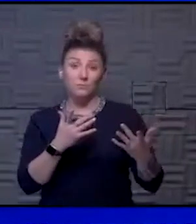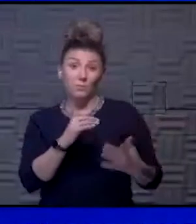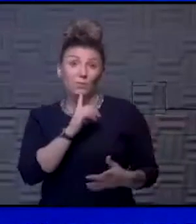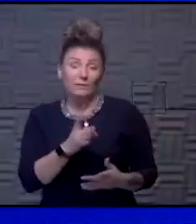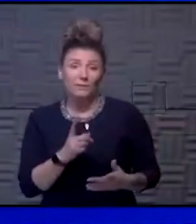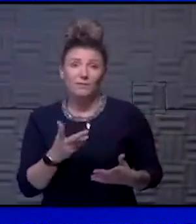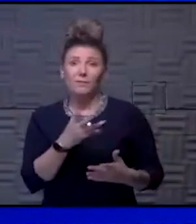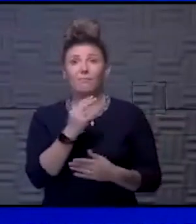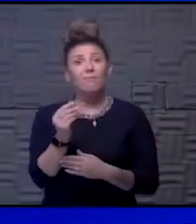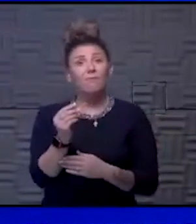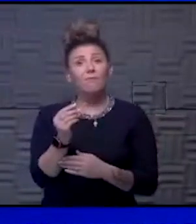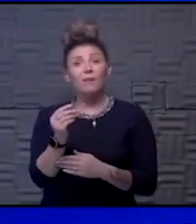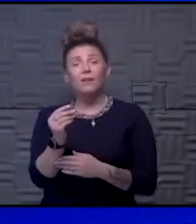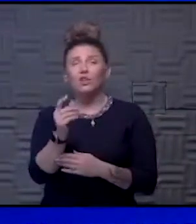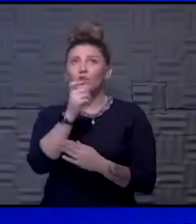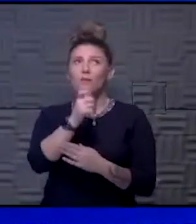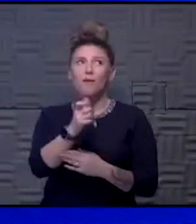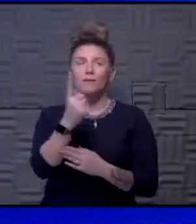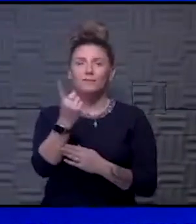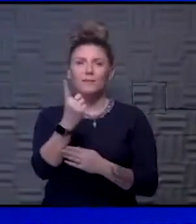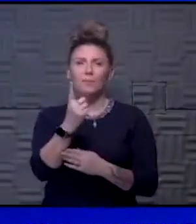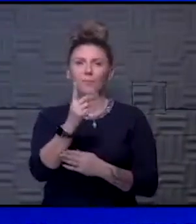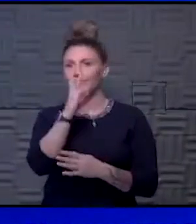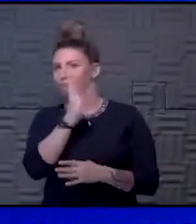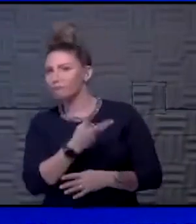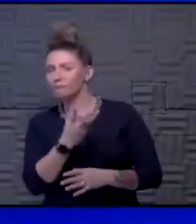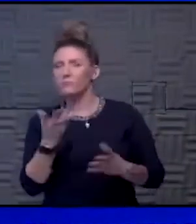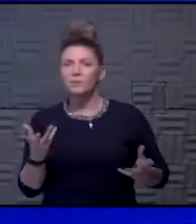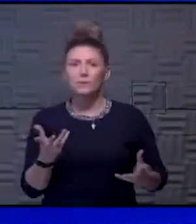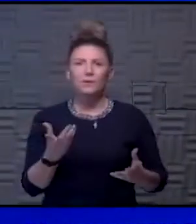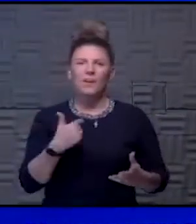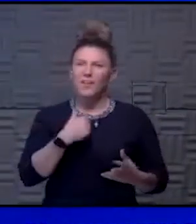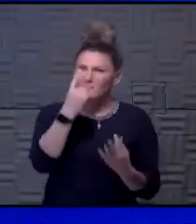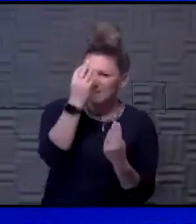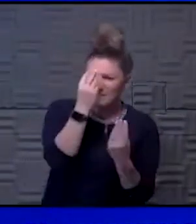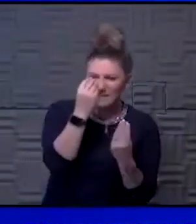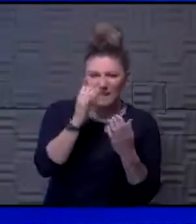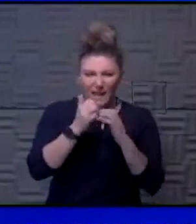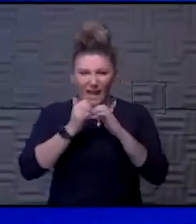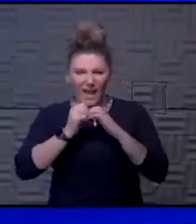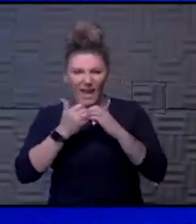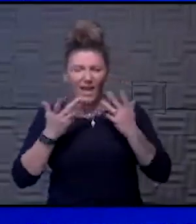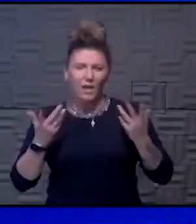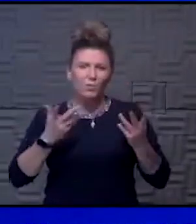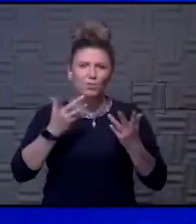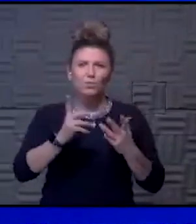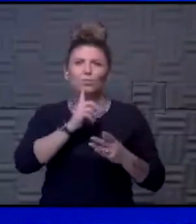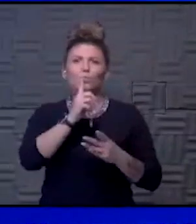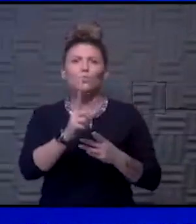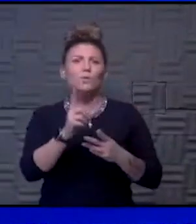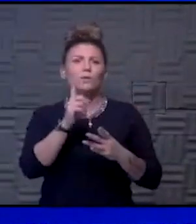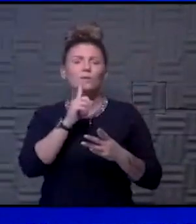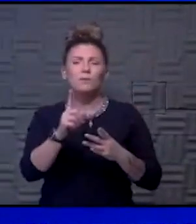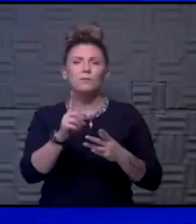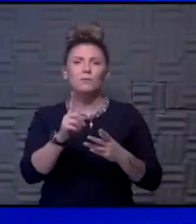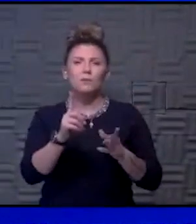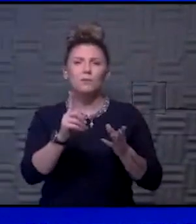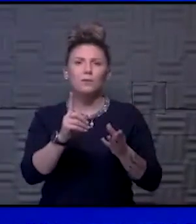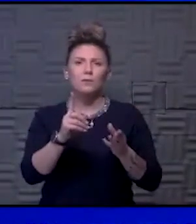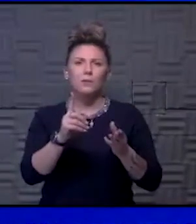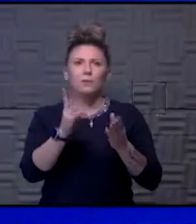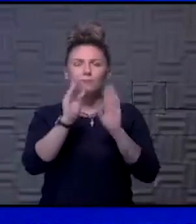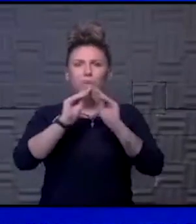are definitely not something we would want to discount. And I keep thinking about how do we really convey the message